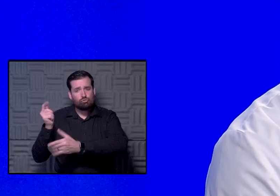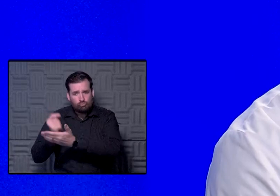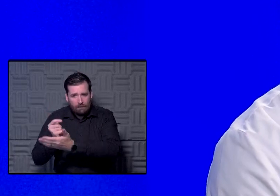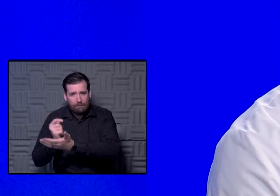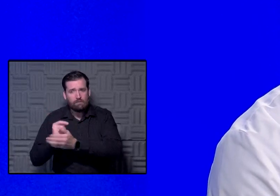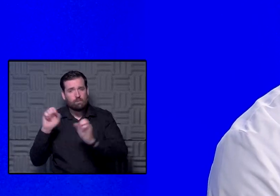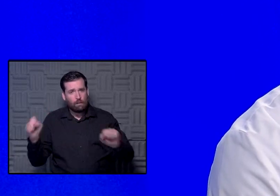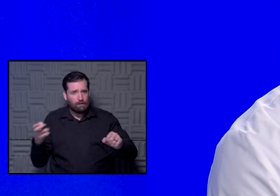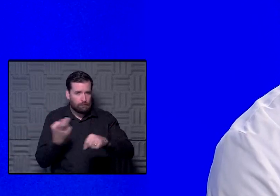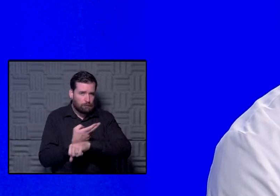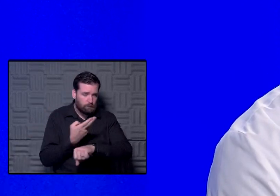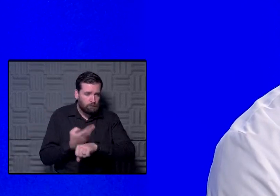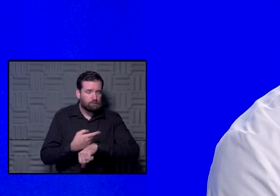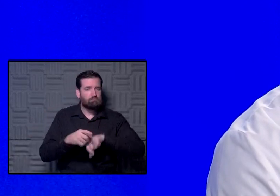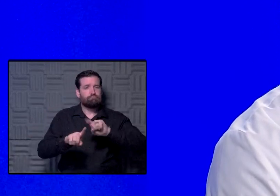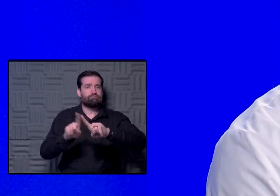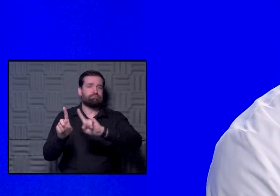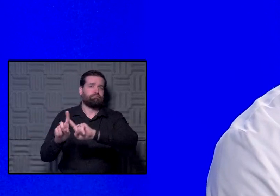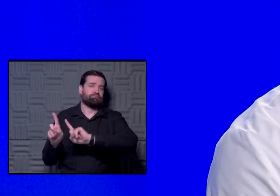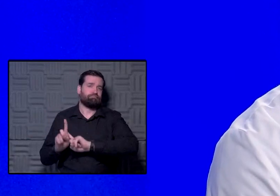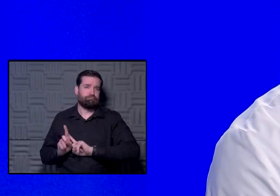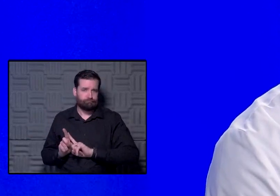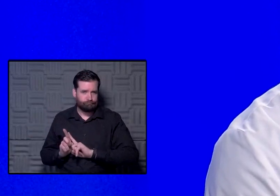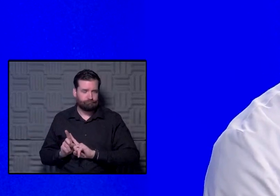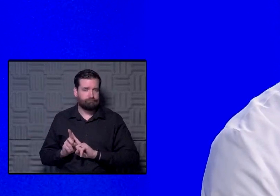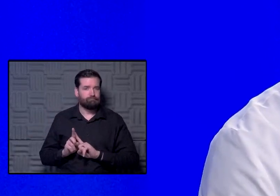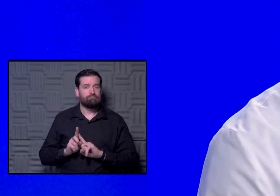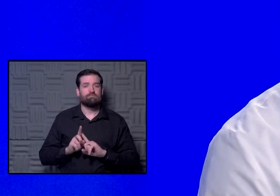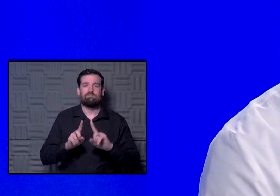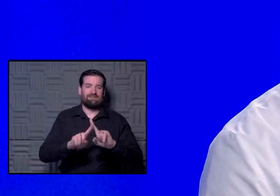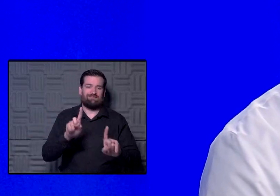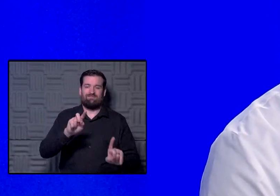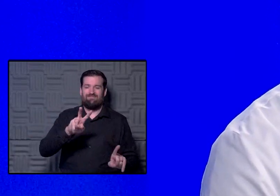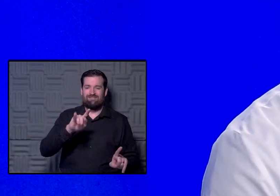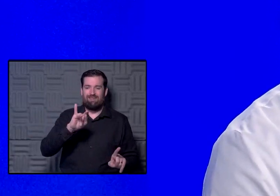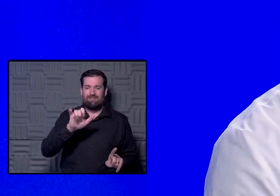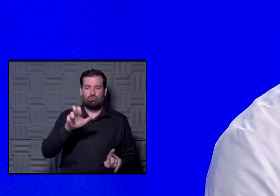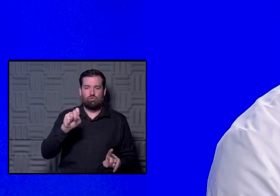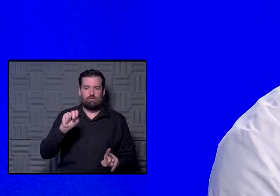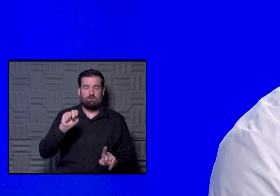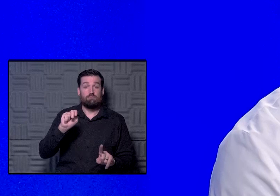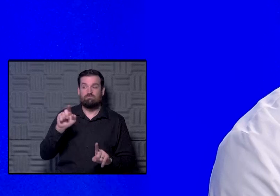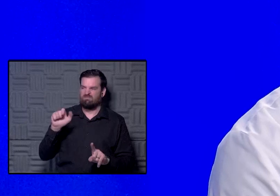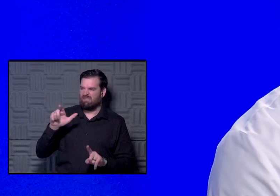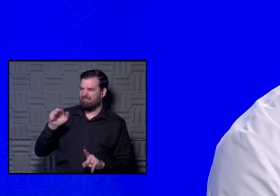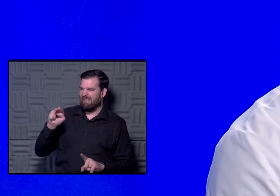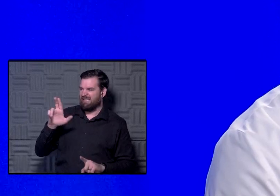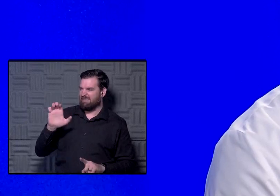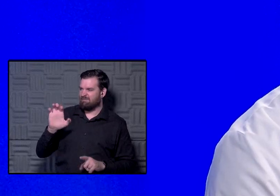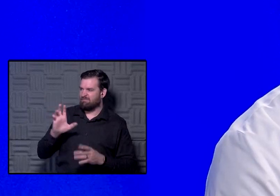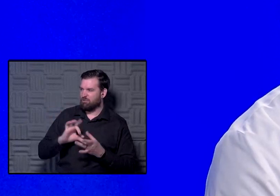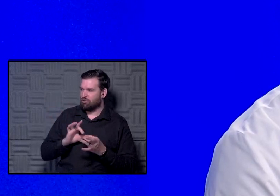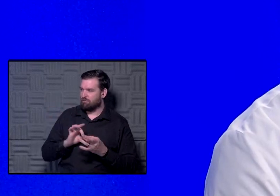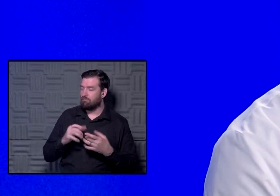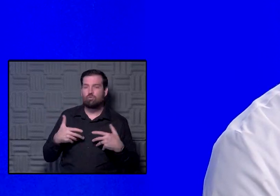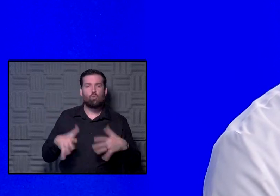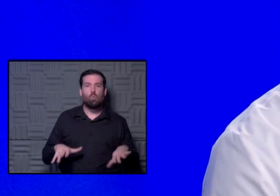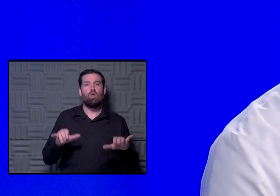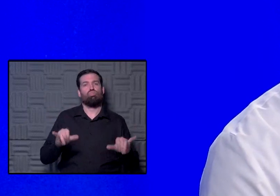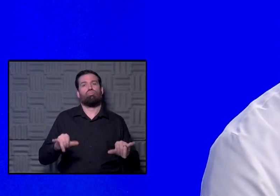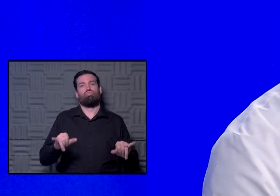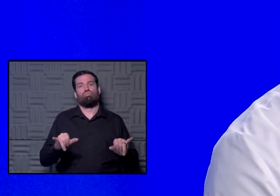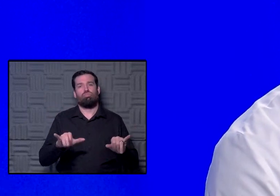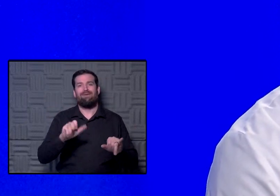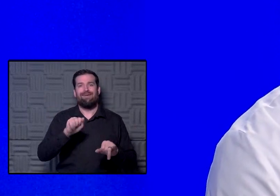your HVAC systems, things of that nature. But ventilation, as far as Lance had talked about before, we don't want stagnant air. We want